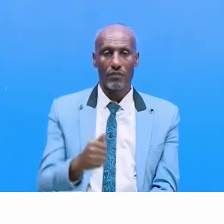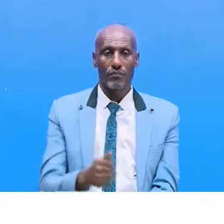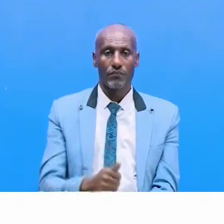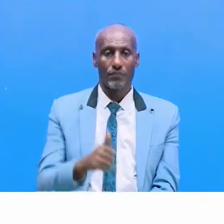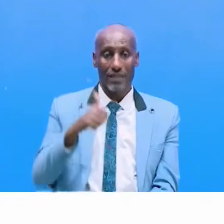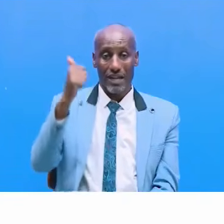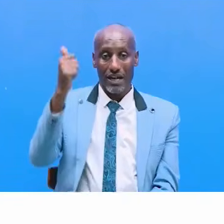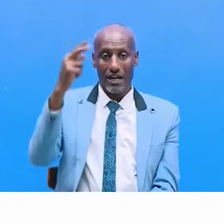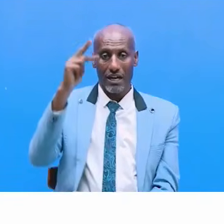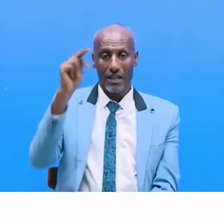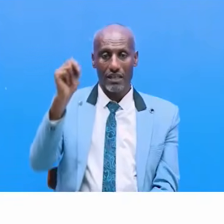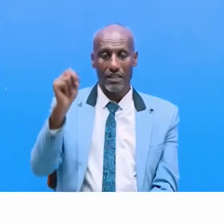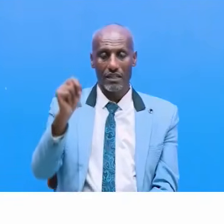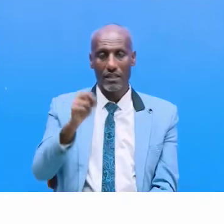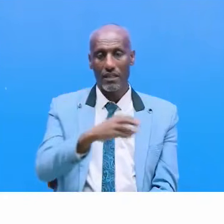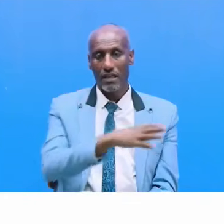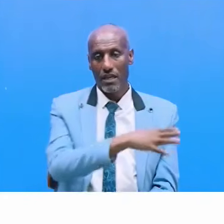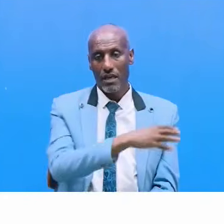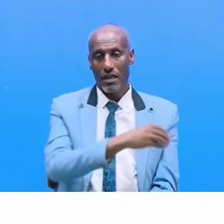an,